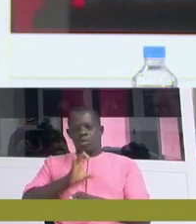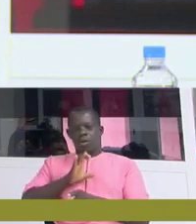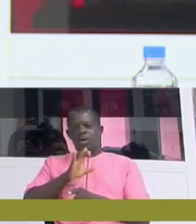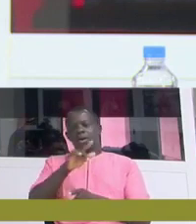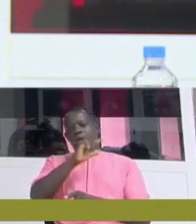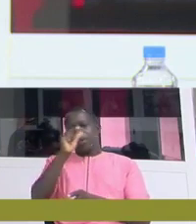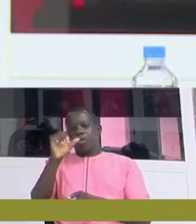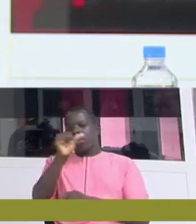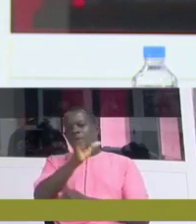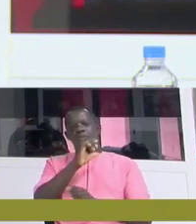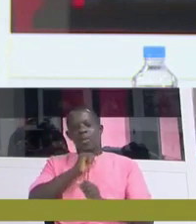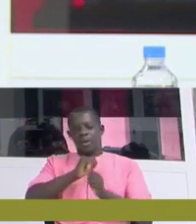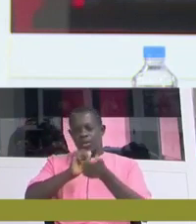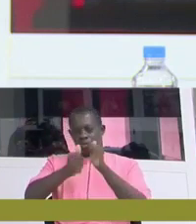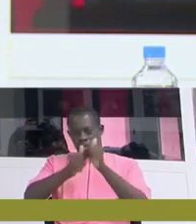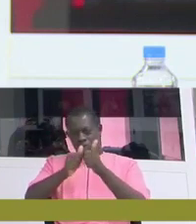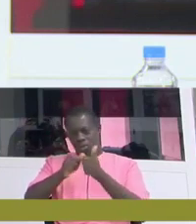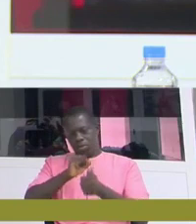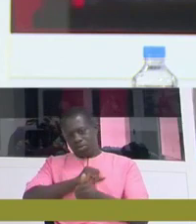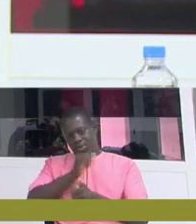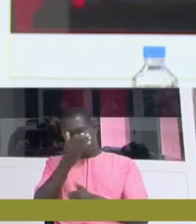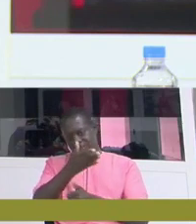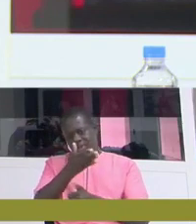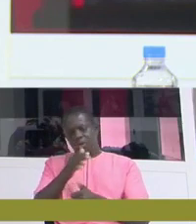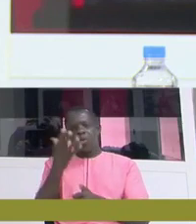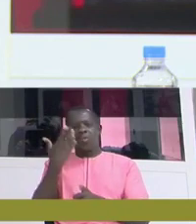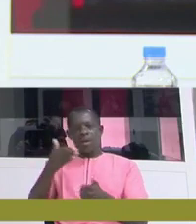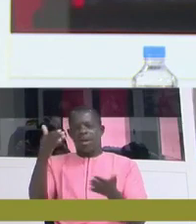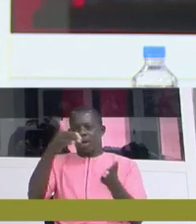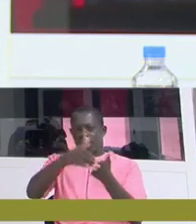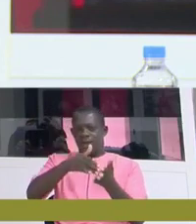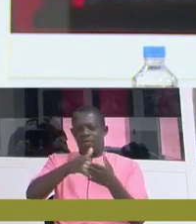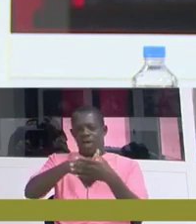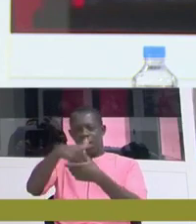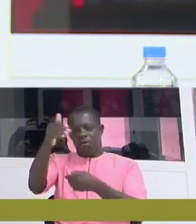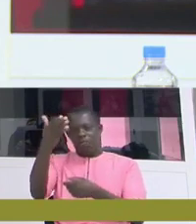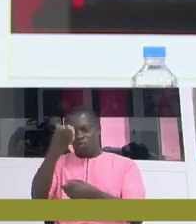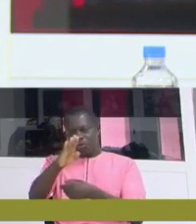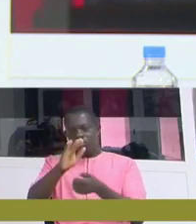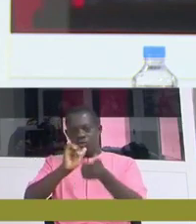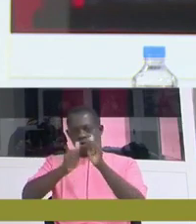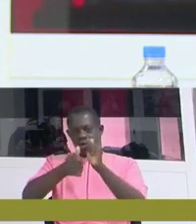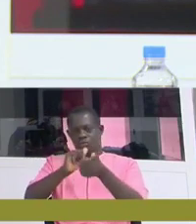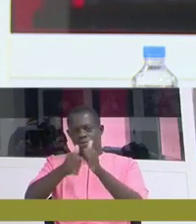shop. When I came out of the shop,